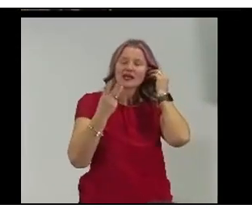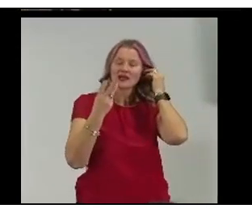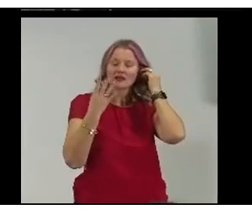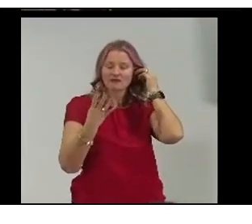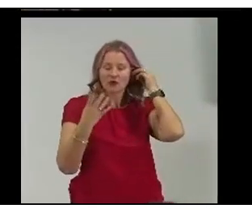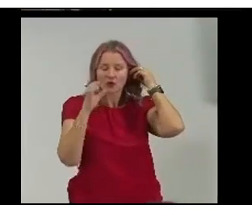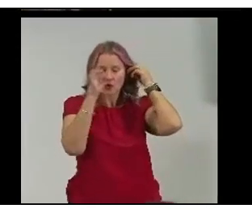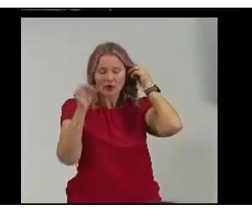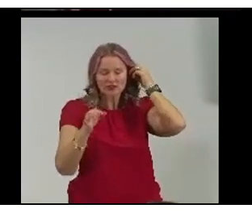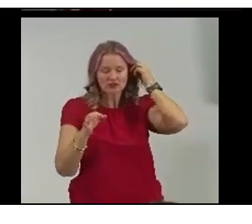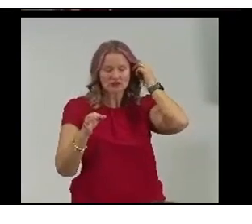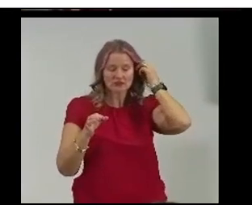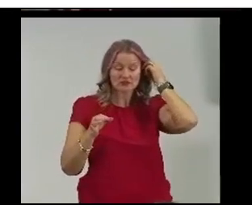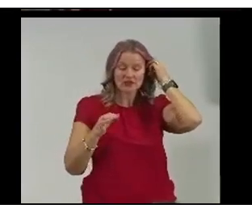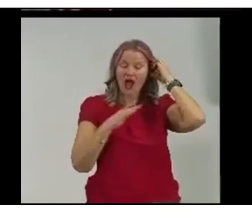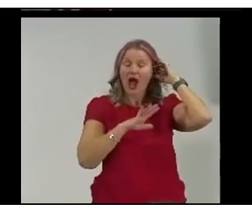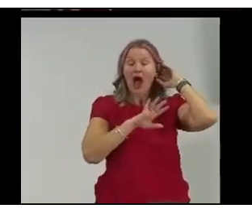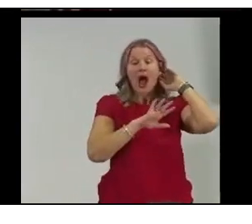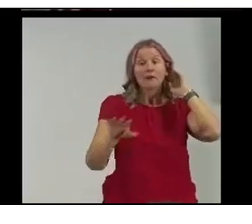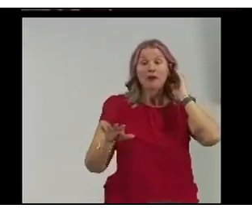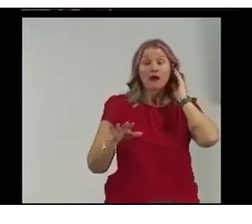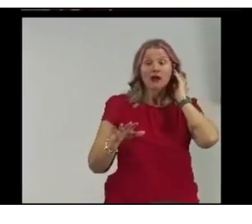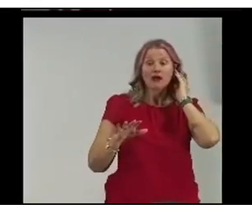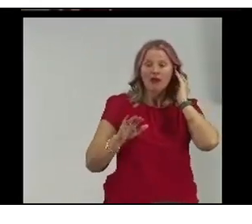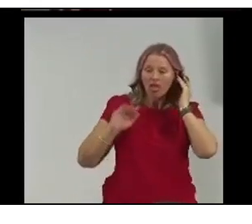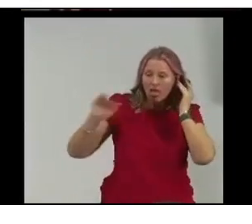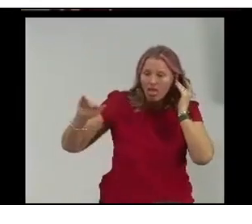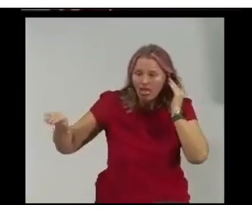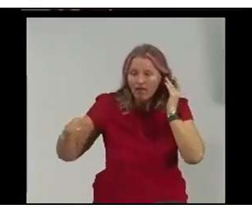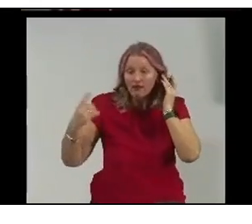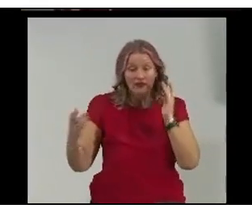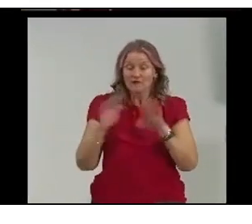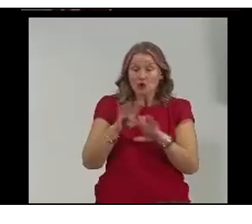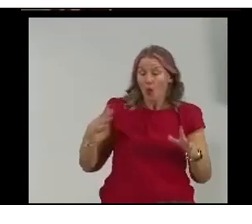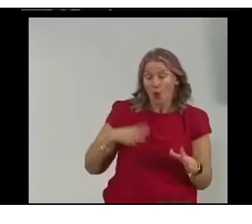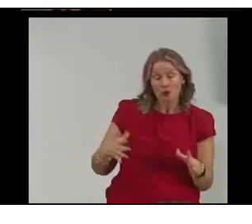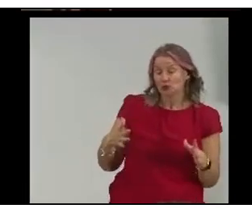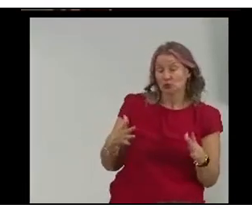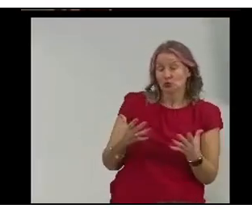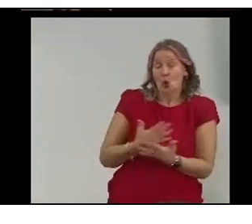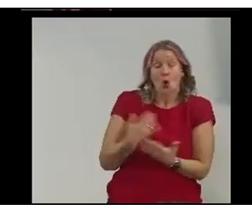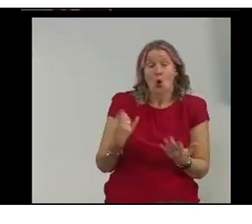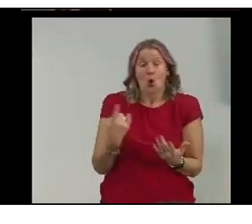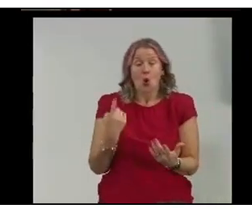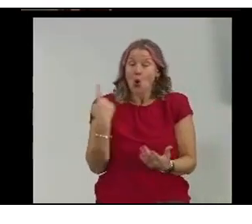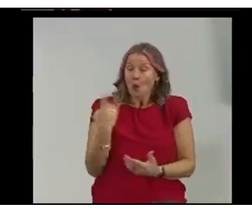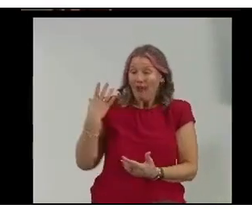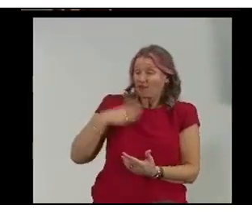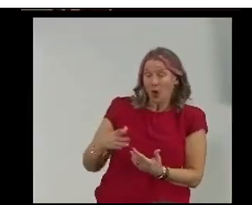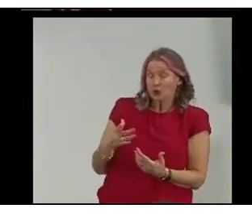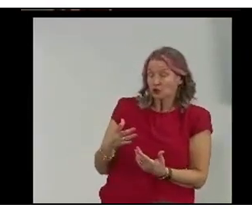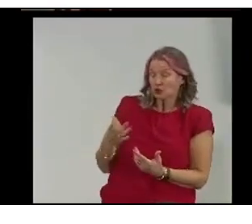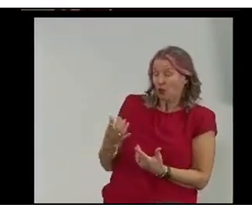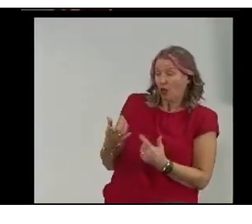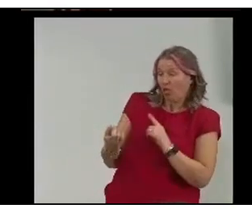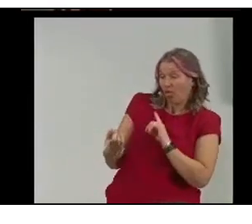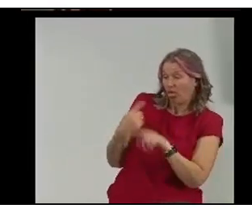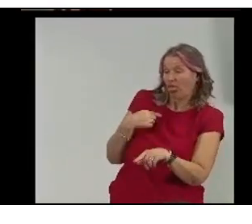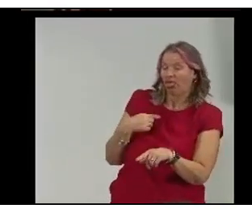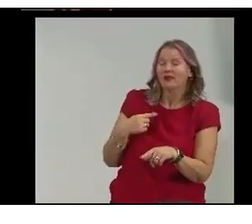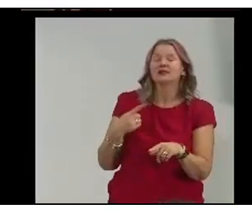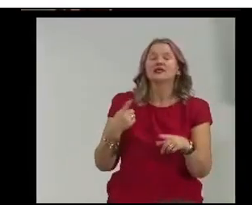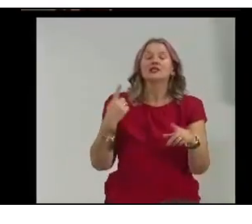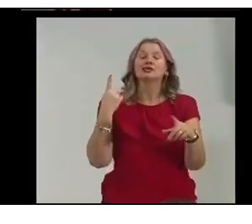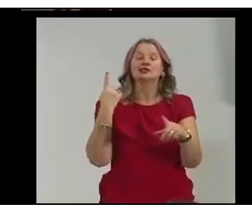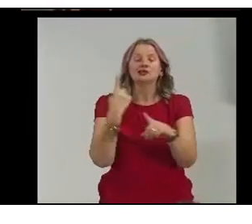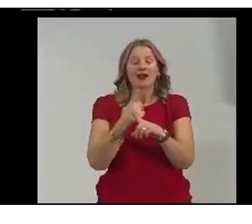so I'm not going to lean on anyone to answer any of these if you don't want to. So yeah, just kind of come in on these if that's right. So let's talk about